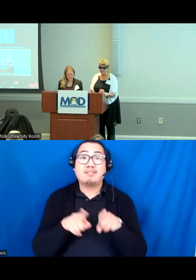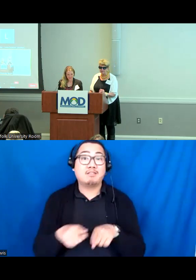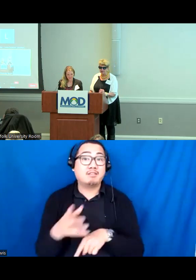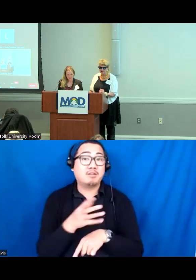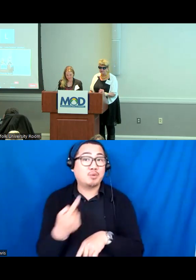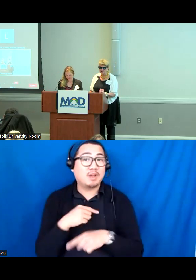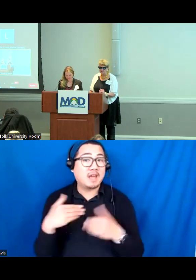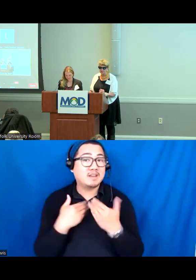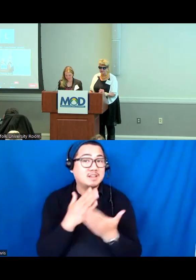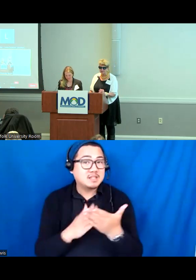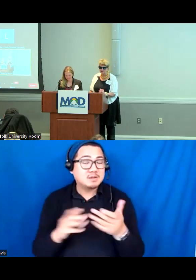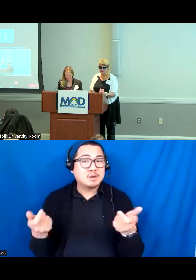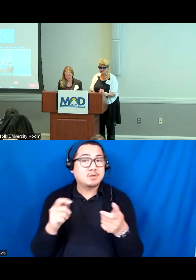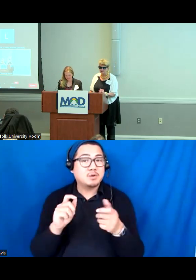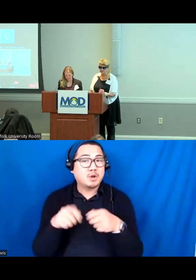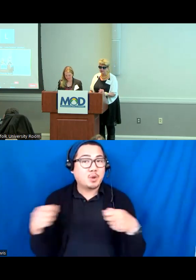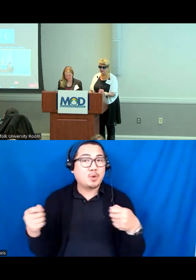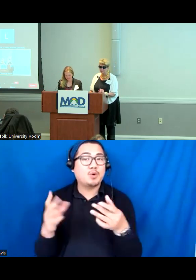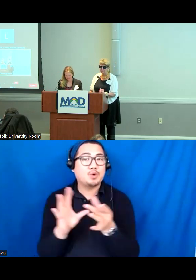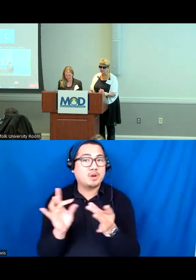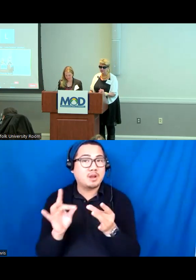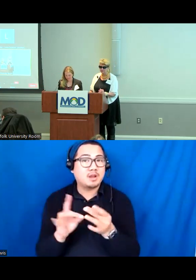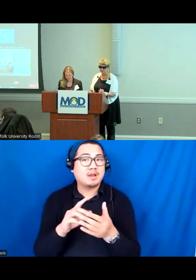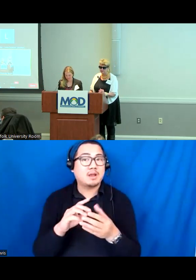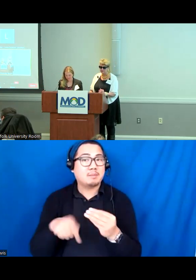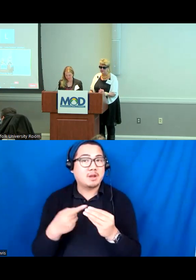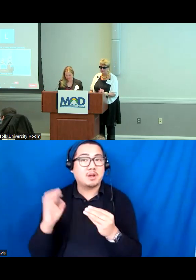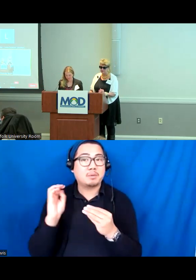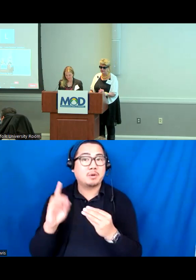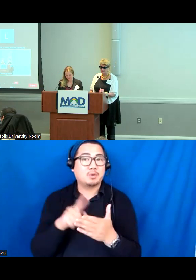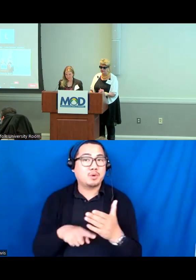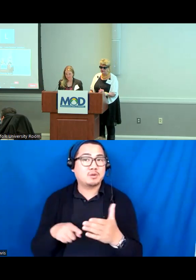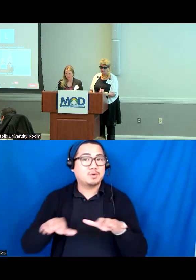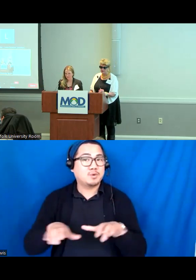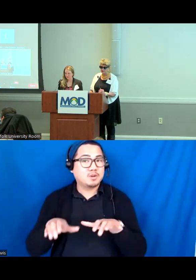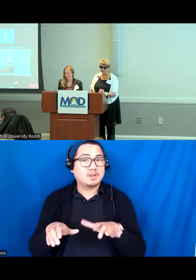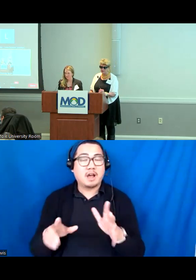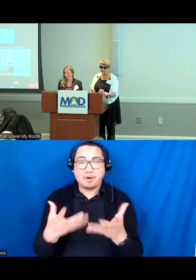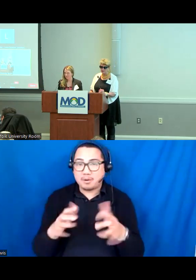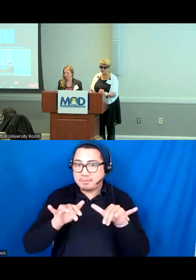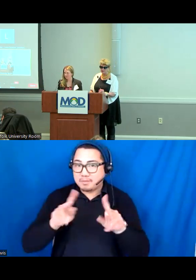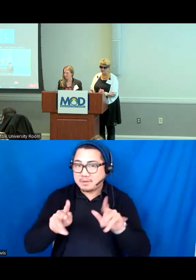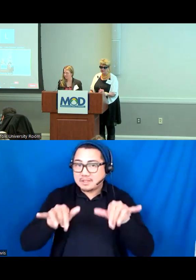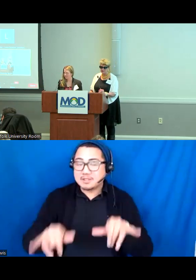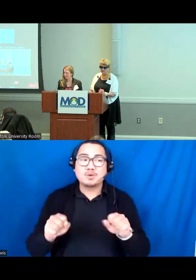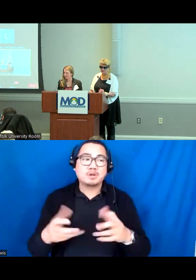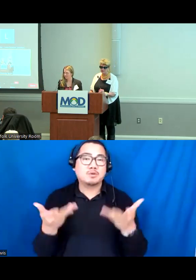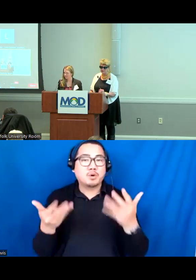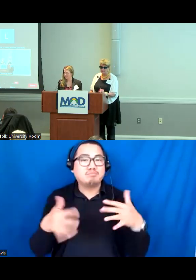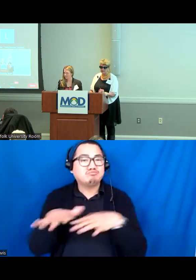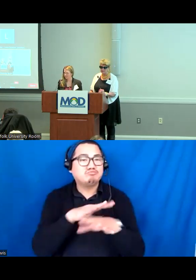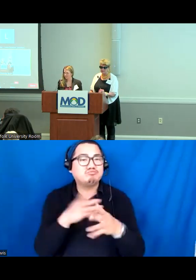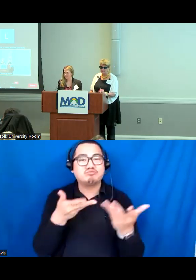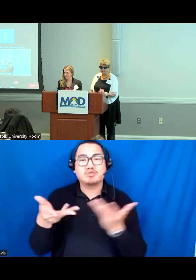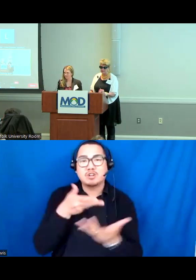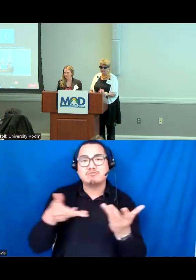closing remarks about what MOD is doing now. I would love everyone to stay for that. So talk amongst each other,